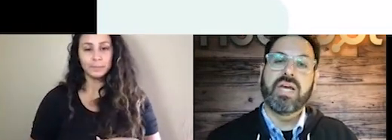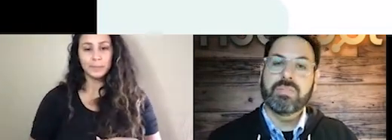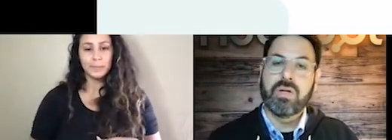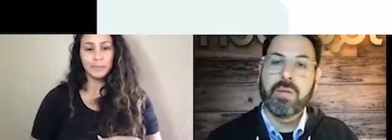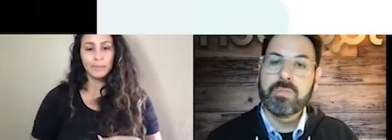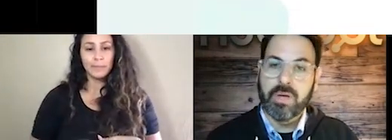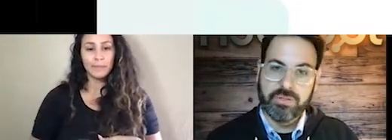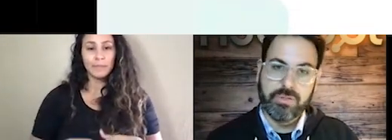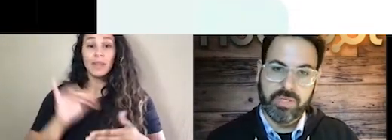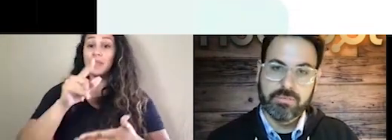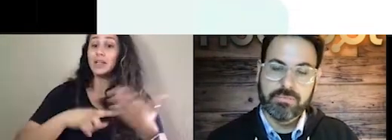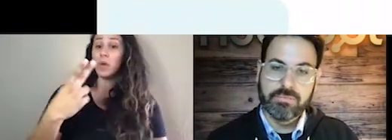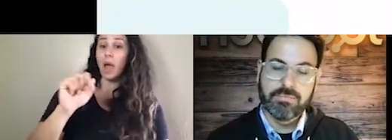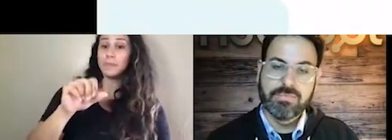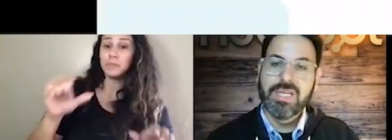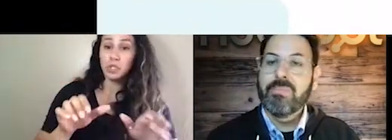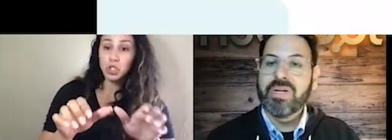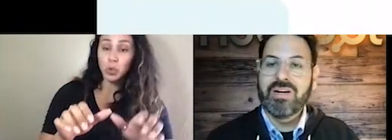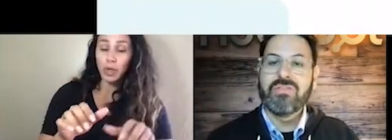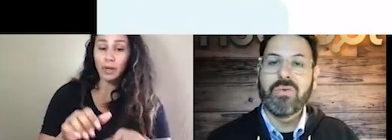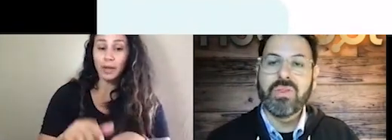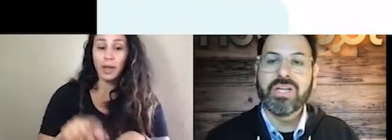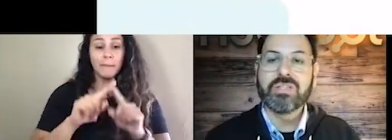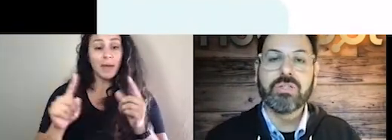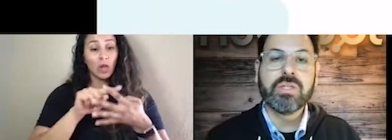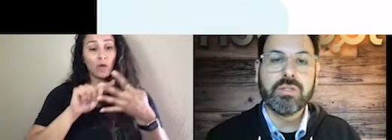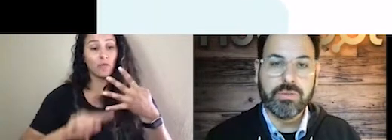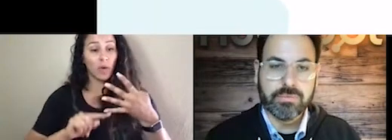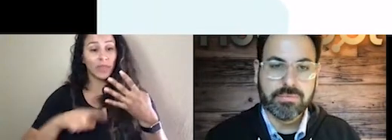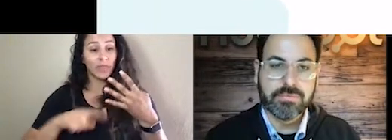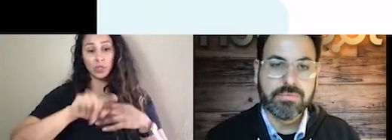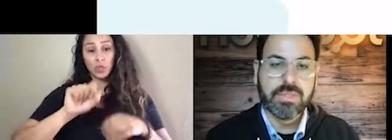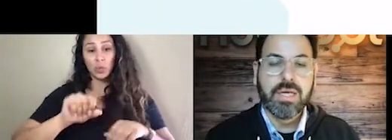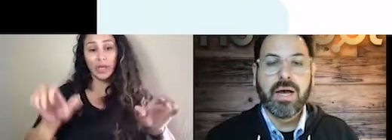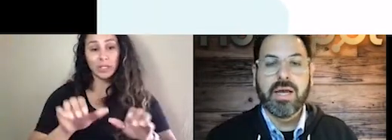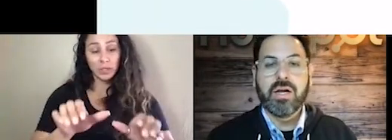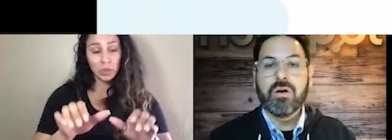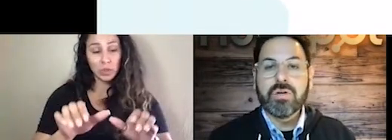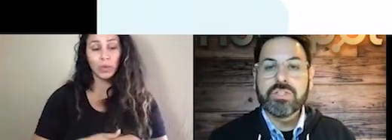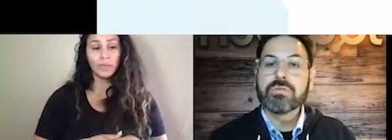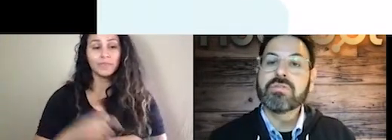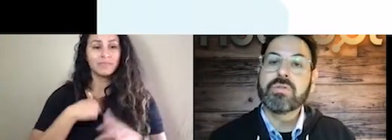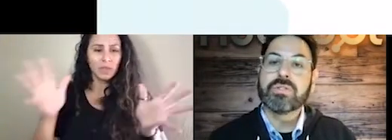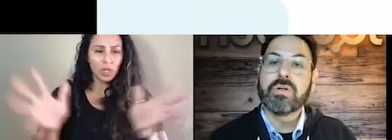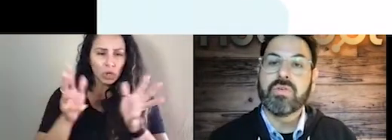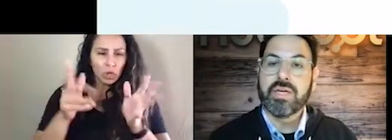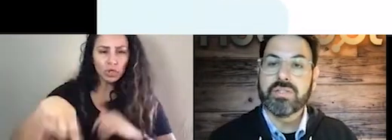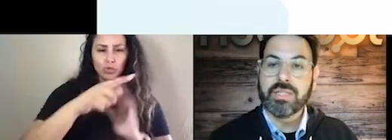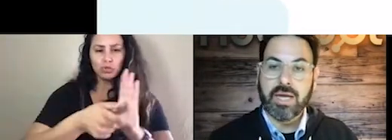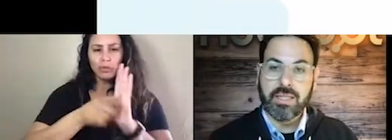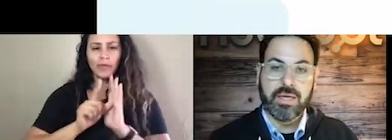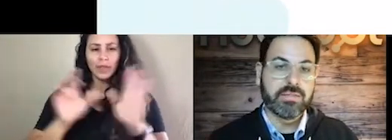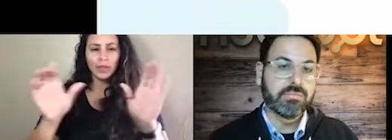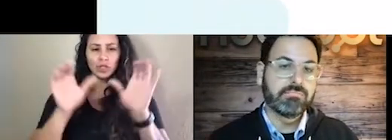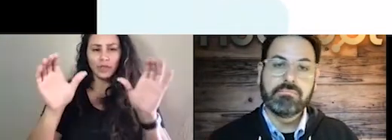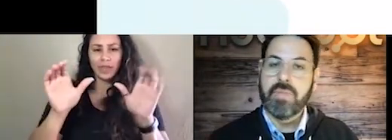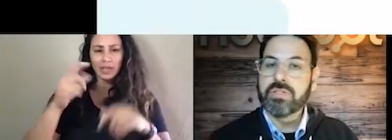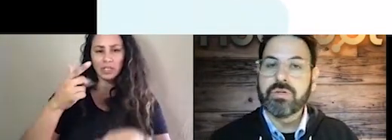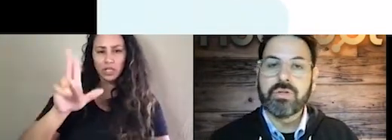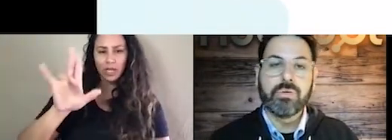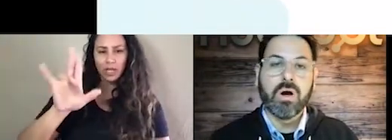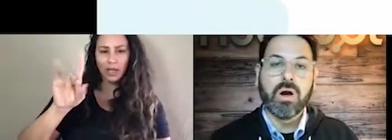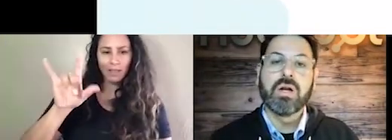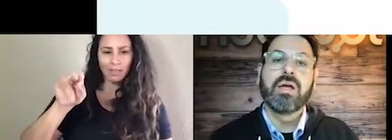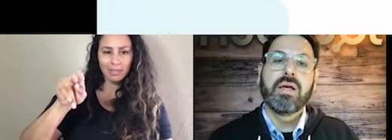So that's what HubSpot's doing. But here are 4 things you can do. I encourage you to review the certification guidelines. Make